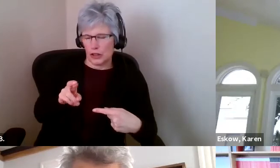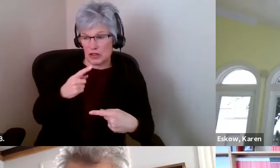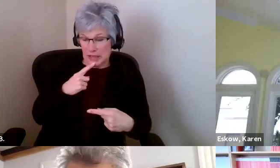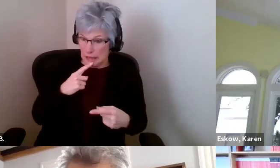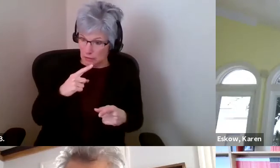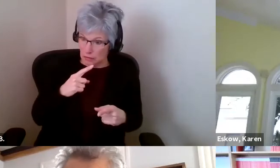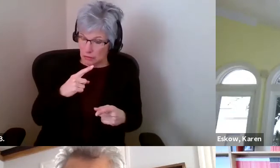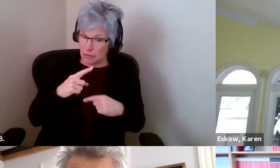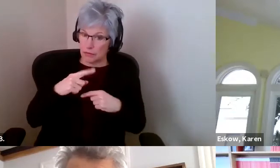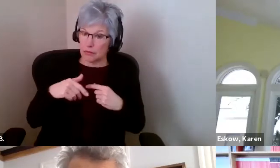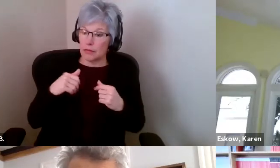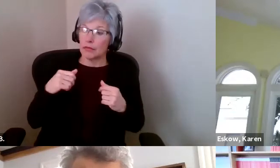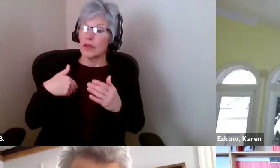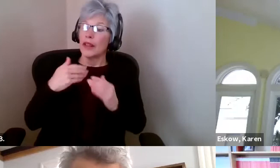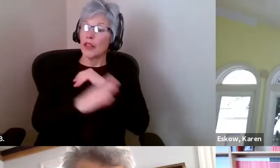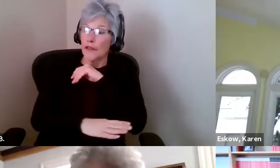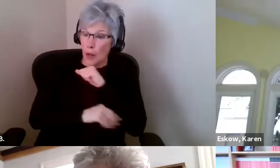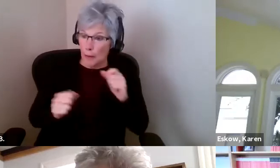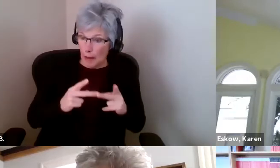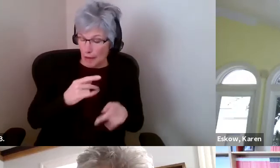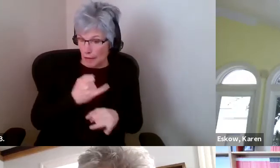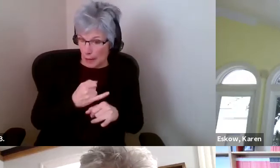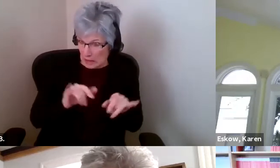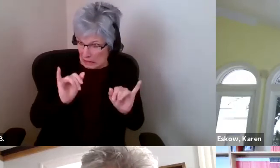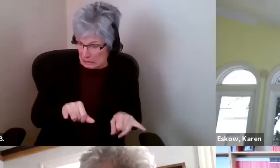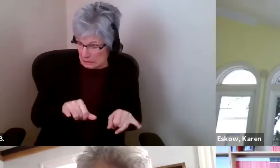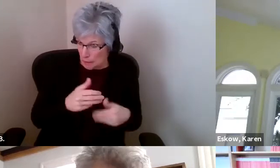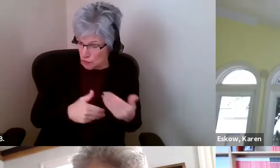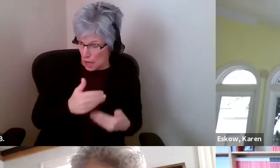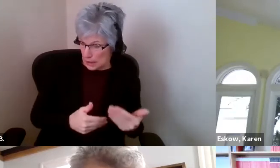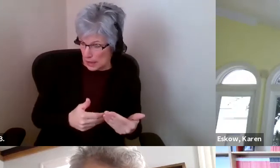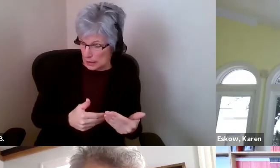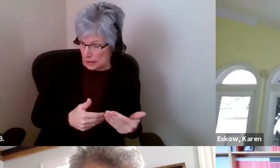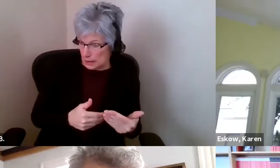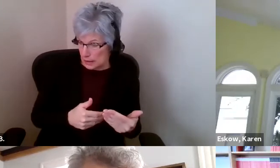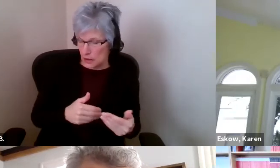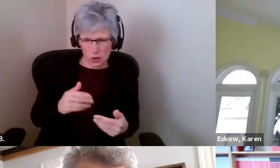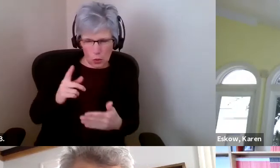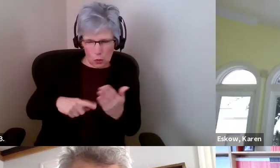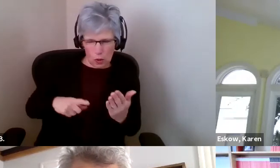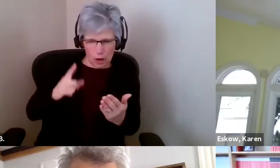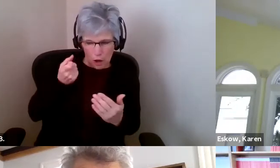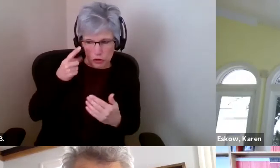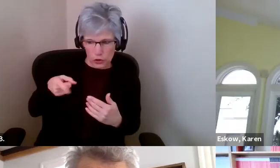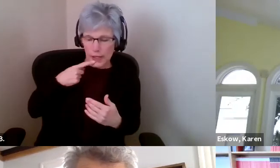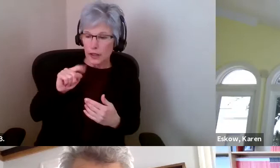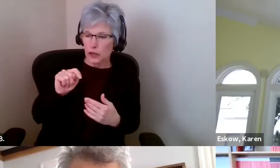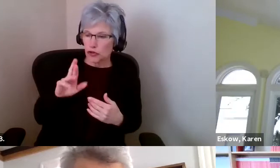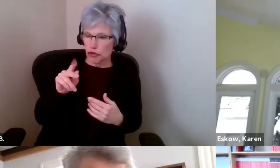fall when we are back on campus? So what I hear you saying, Teresa, is that the tracker will be the same, and perhaps the questioner